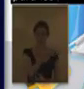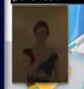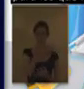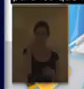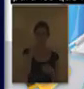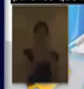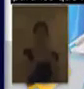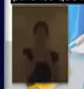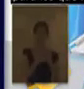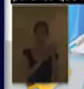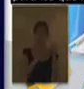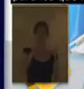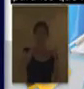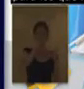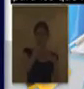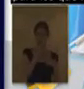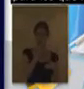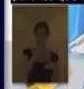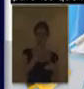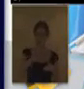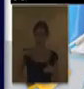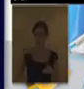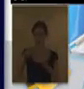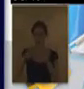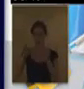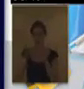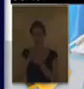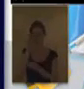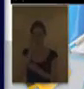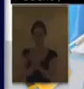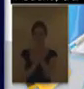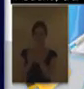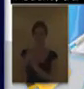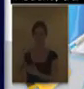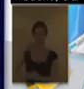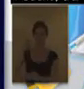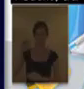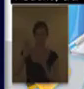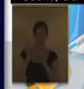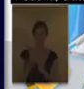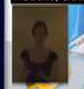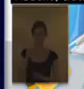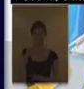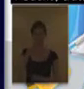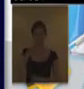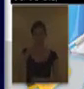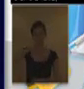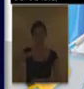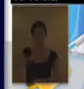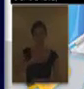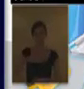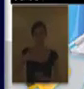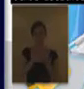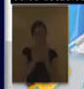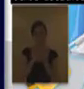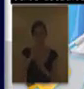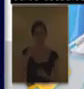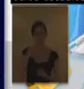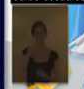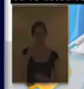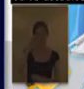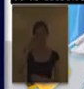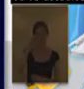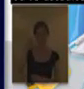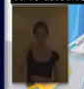the precision was over 90%. And we will try to improve other studies